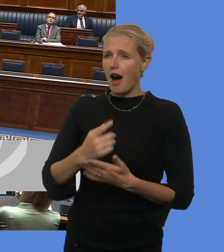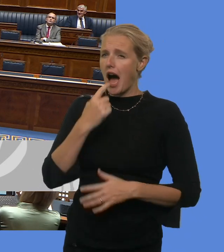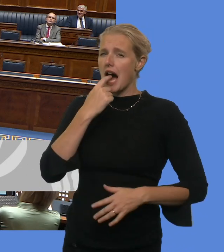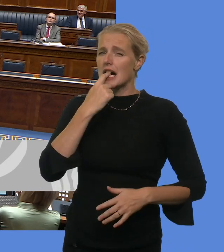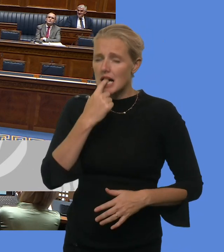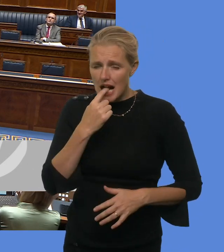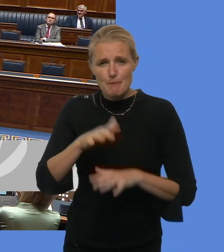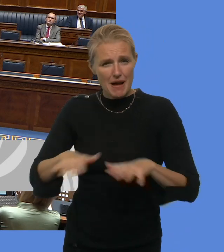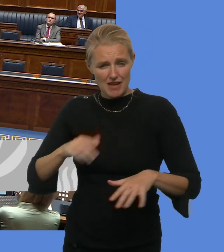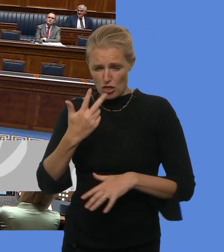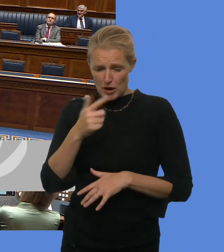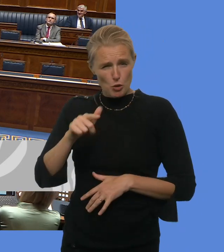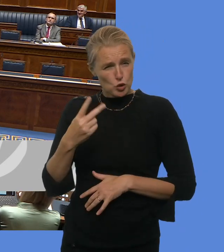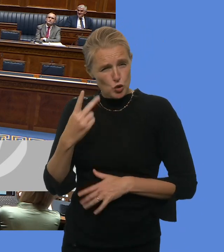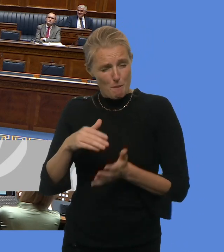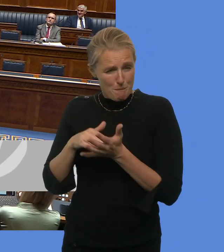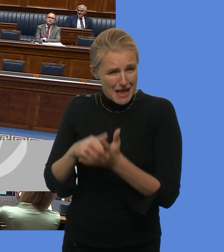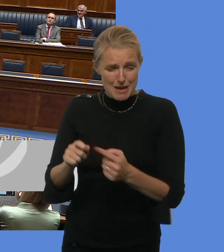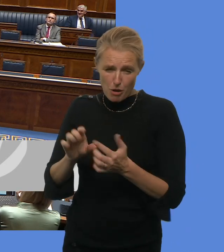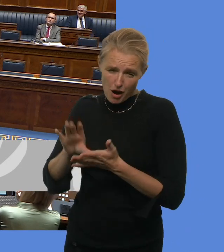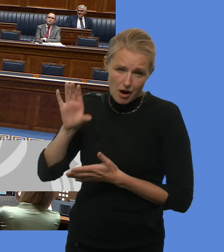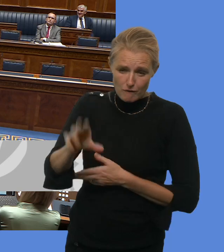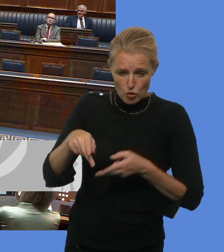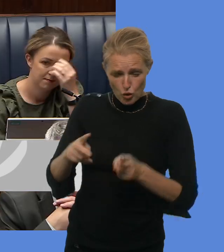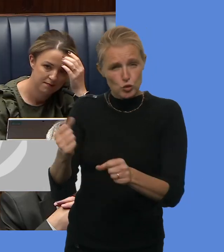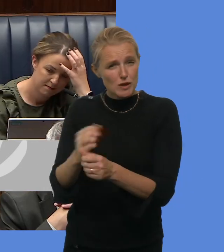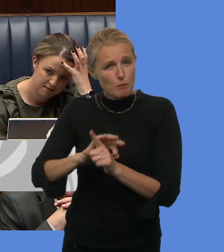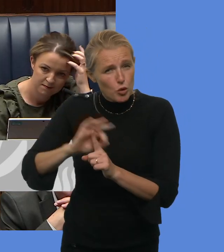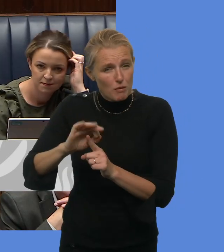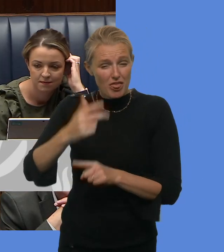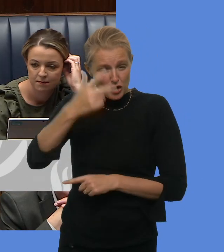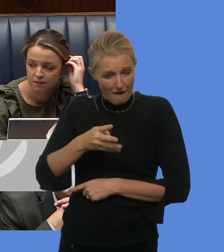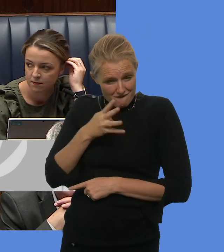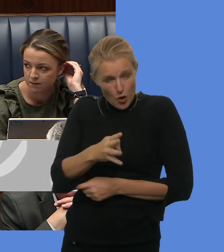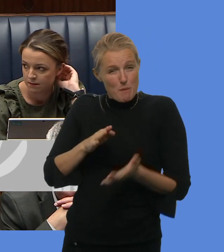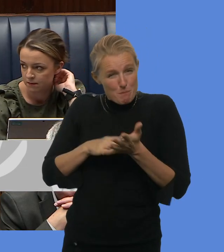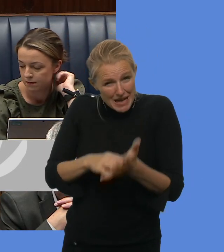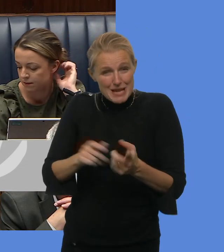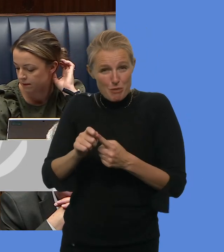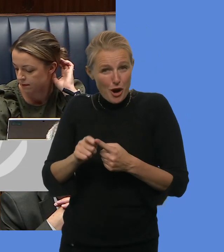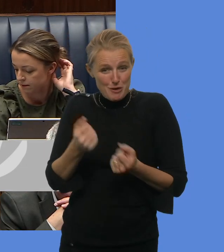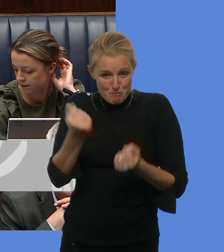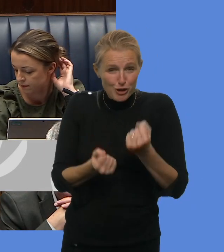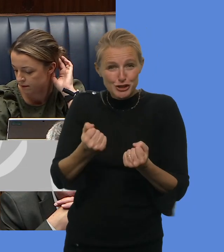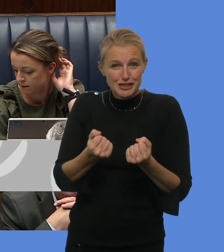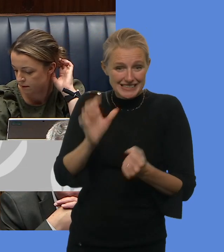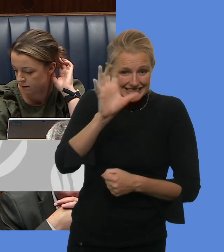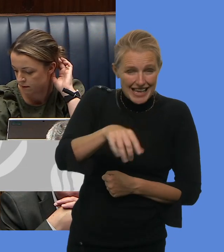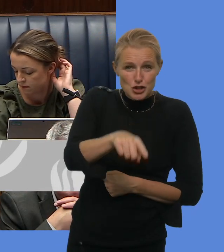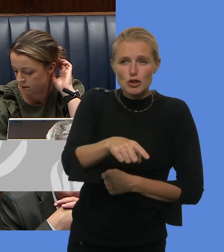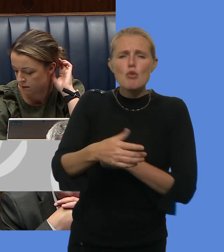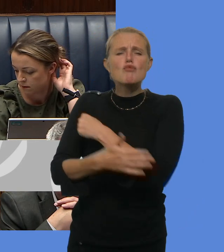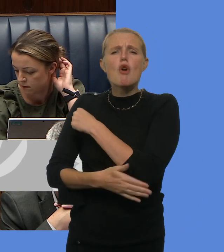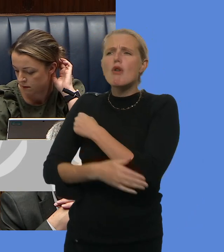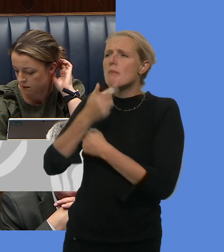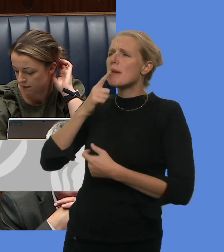its £3.2 million roads improvement, its £340 million bus and rail station. Your rural colleagues are going,